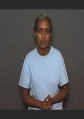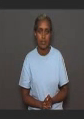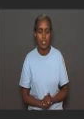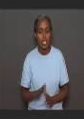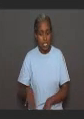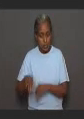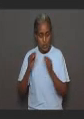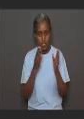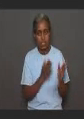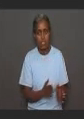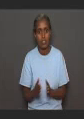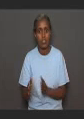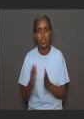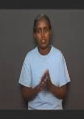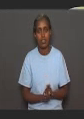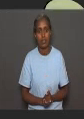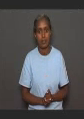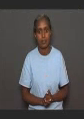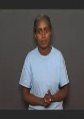Students, let's get ready.